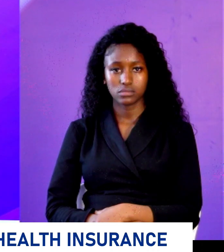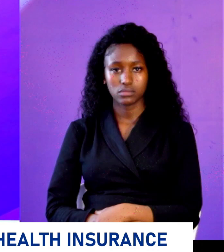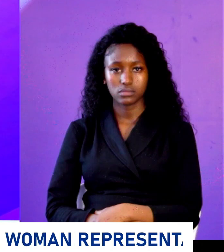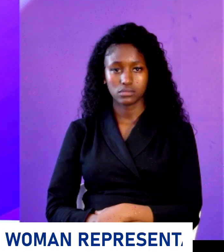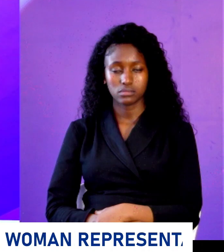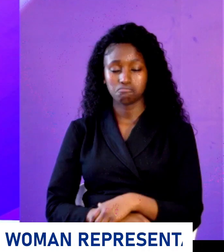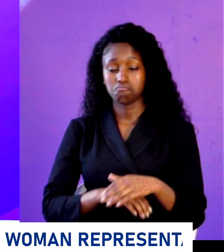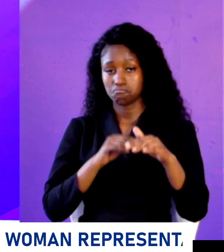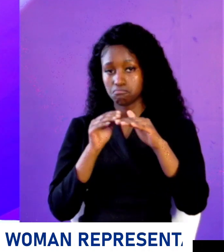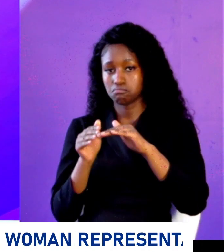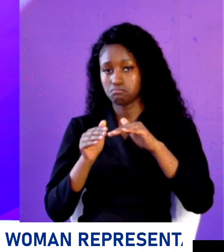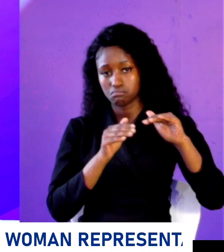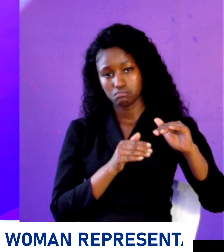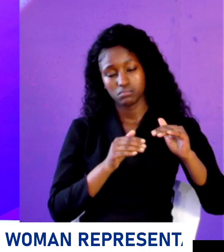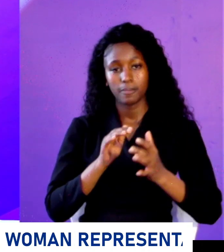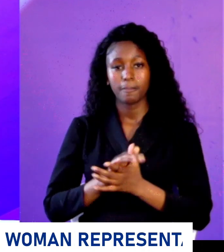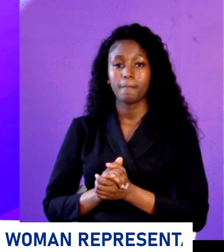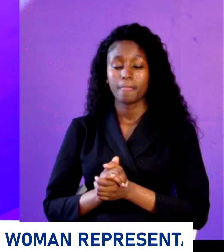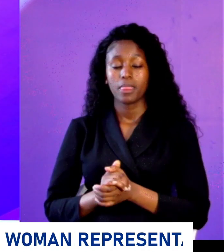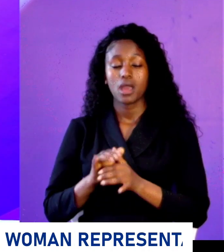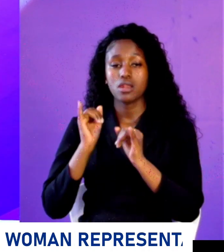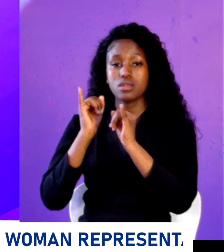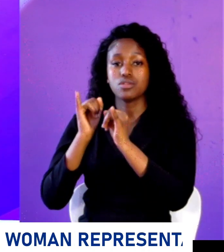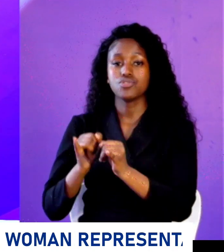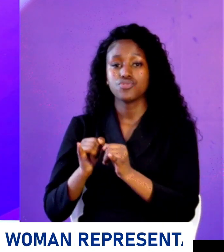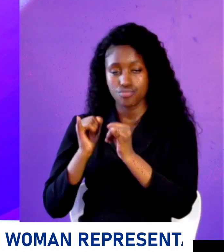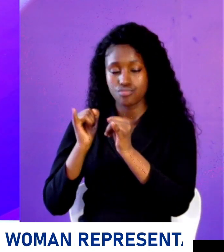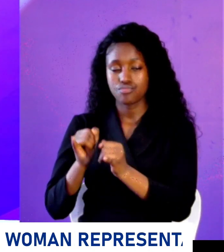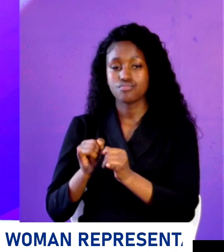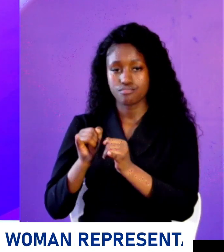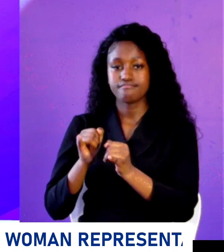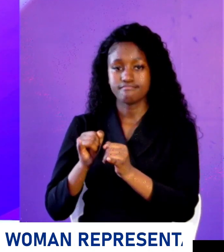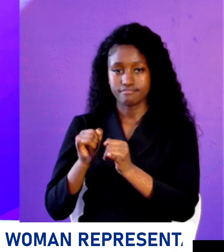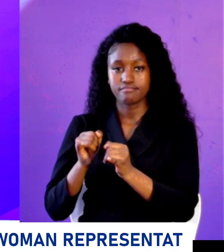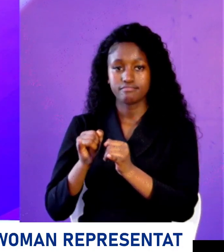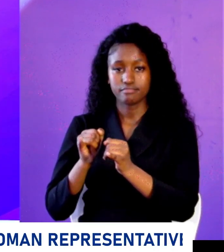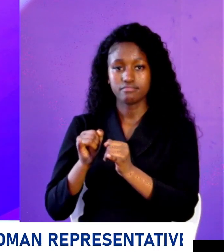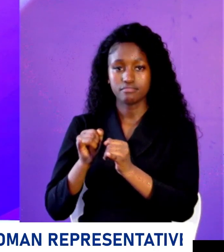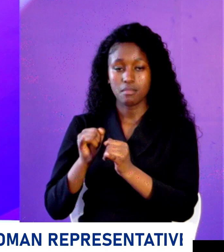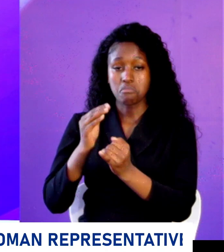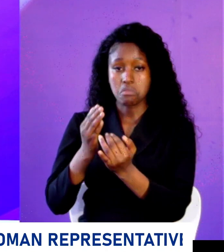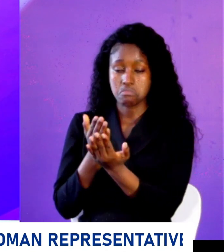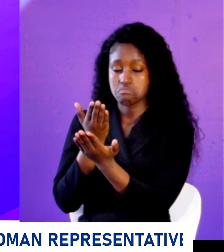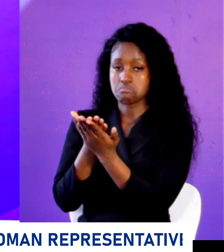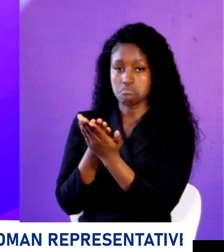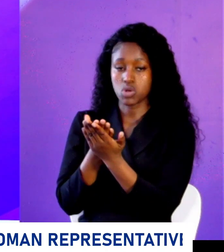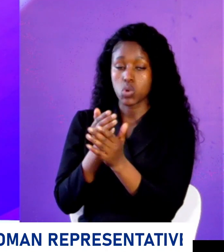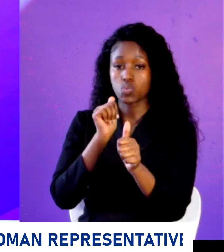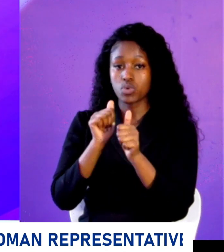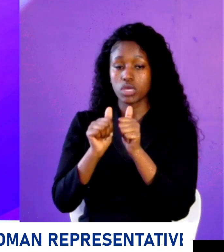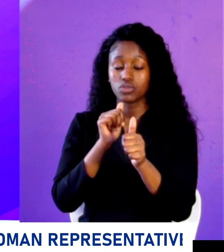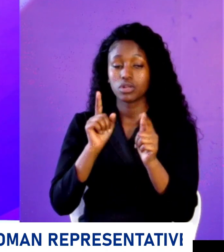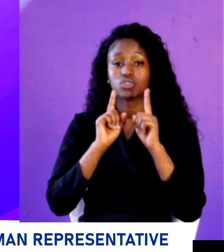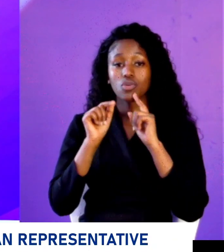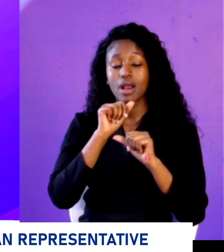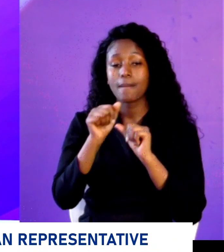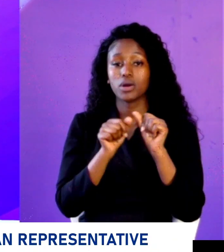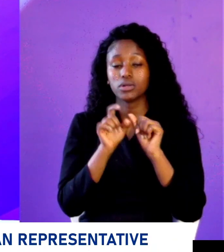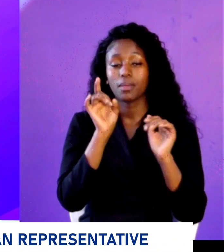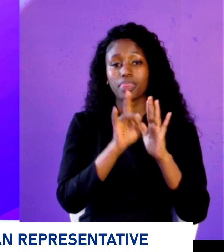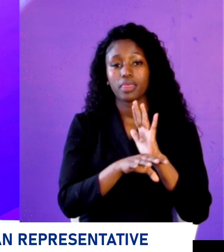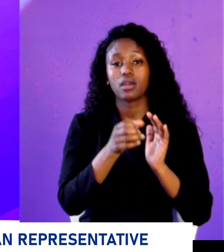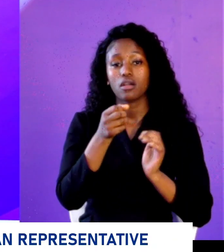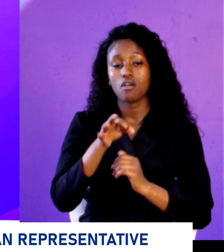Now, in other news, a formal petition seeking the recall of Nairobi Women